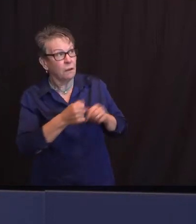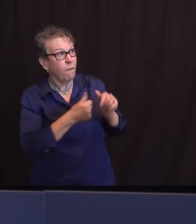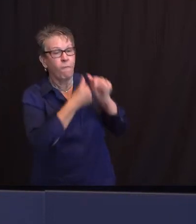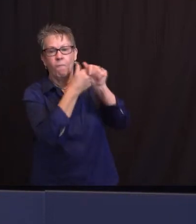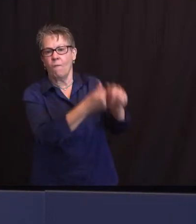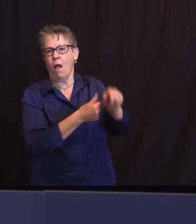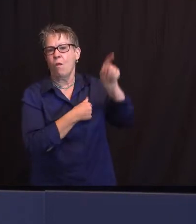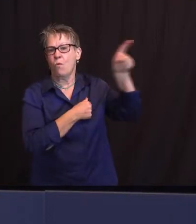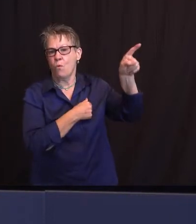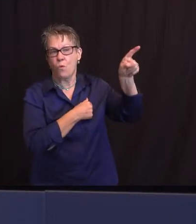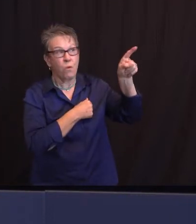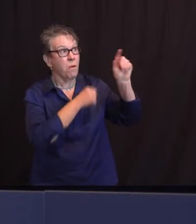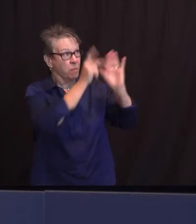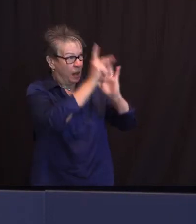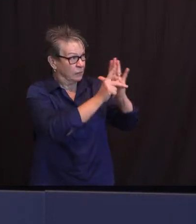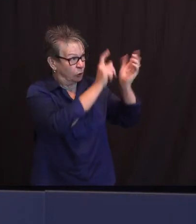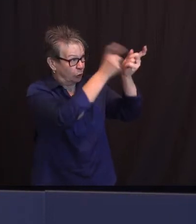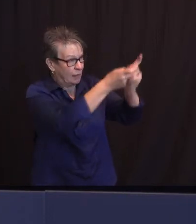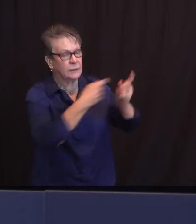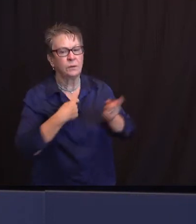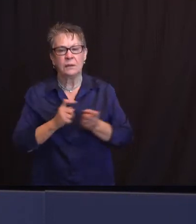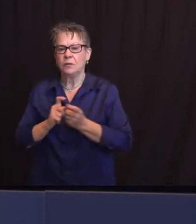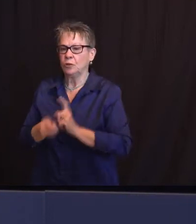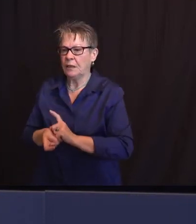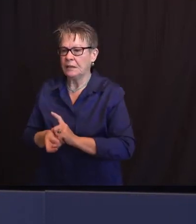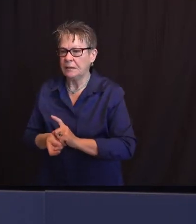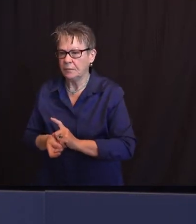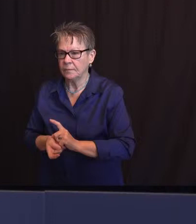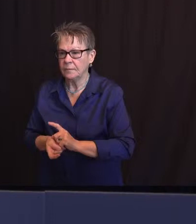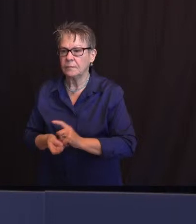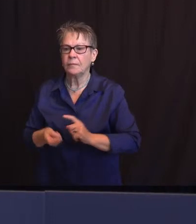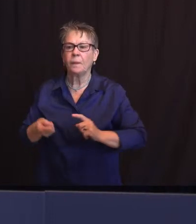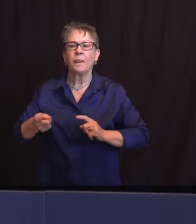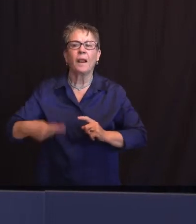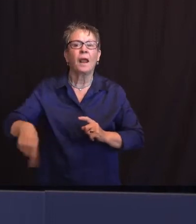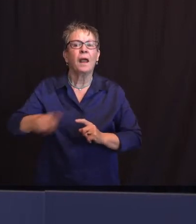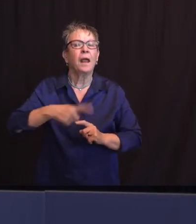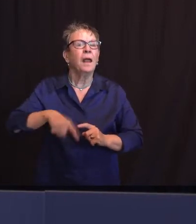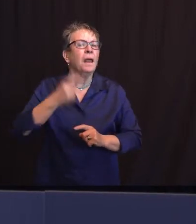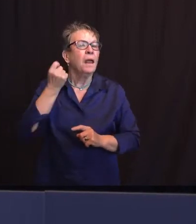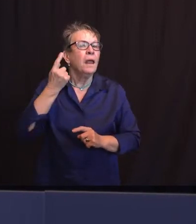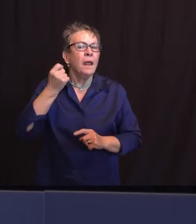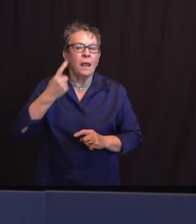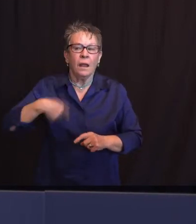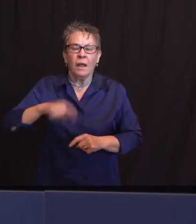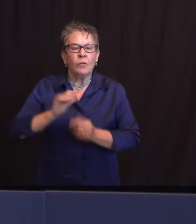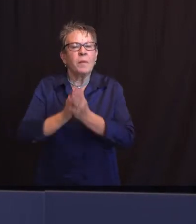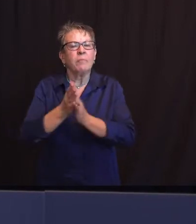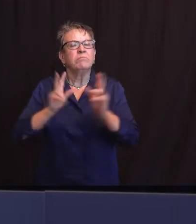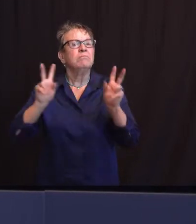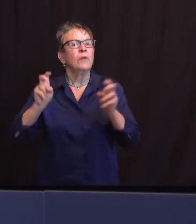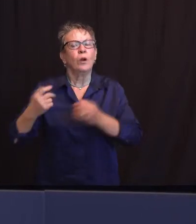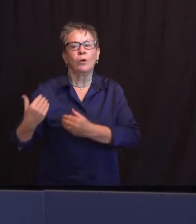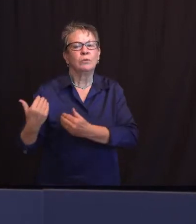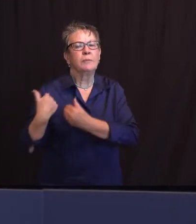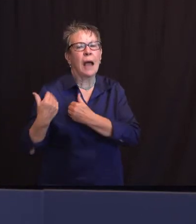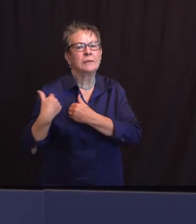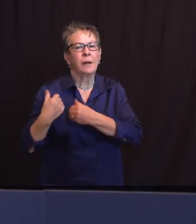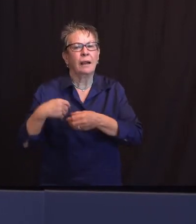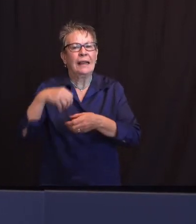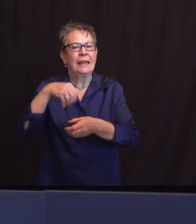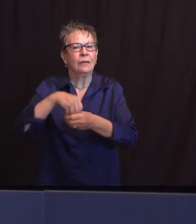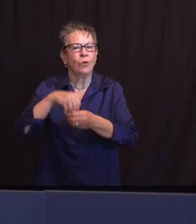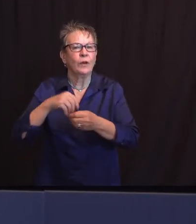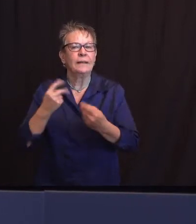for responsible indoor visitation at all times and for all residents, except for a few circumstances where visitation should be